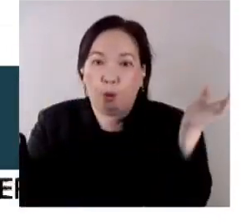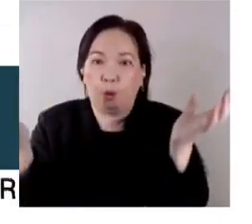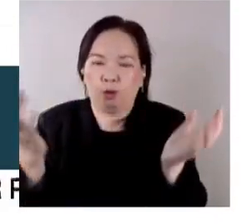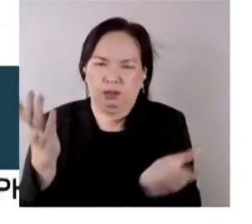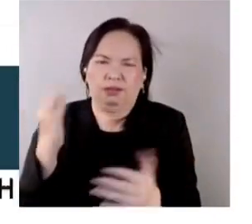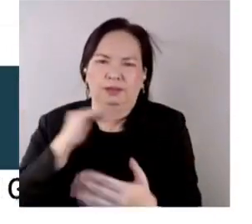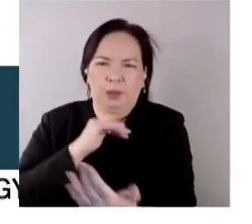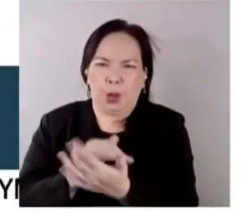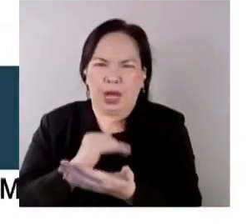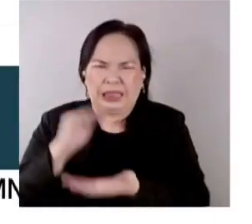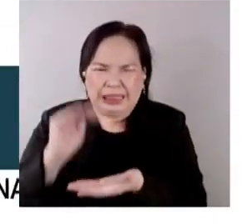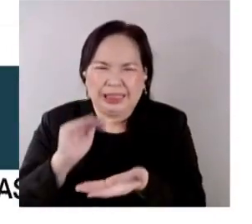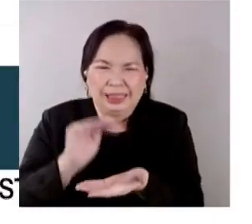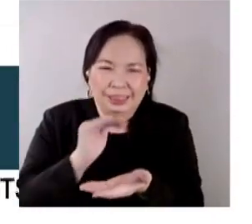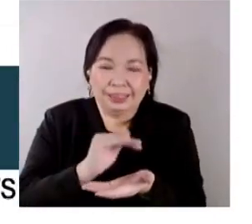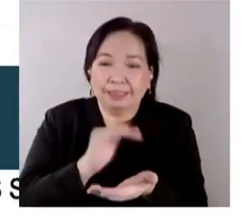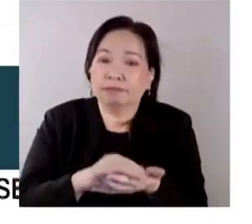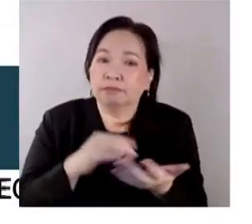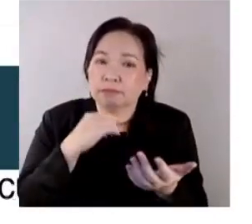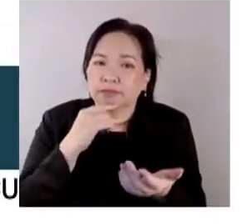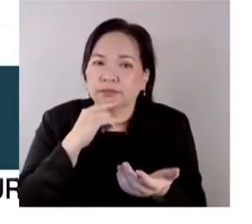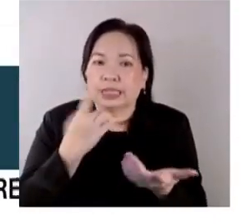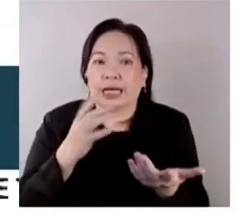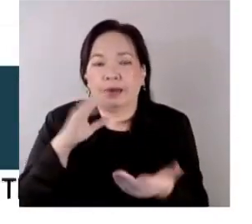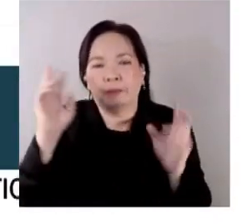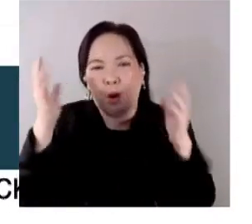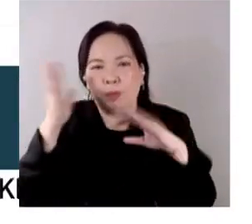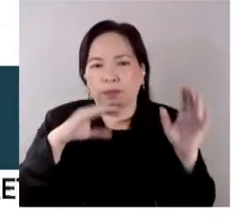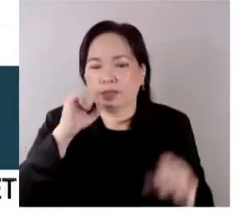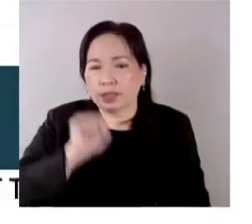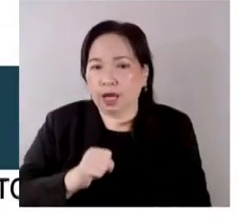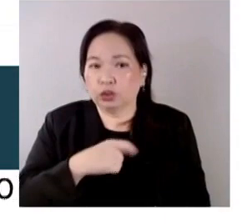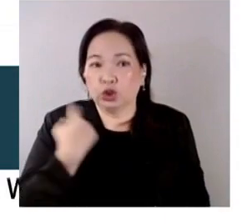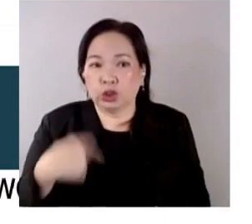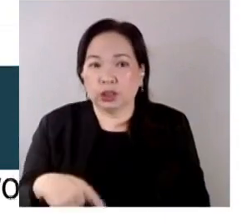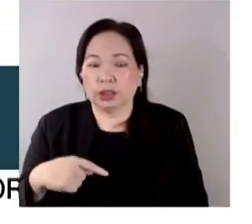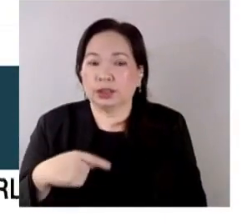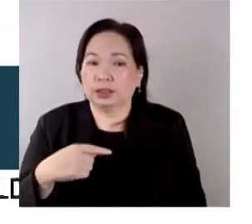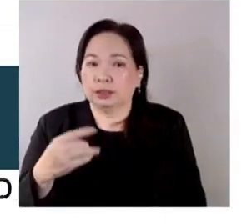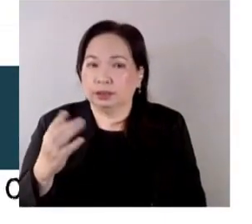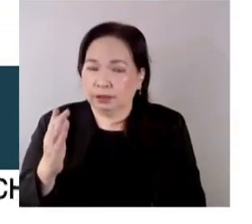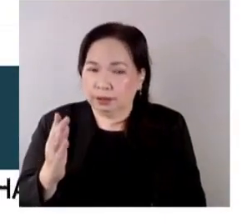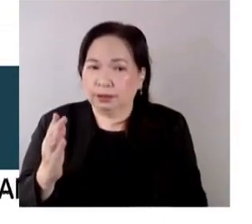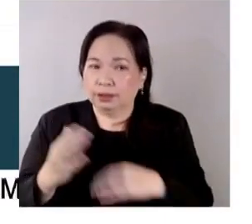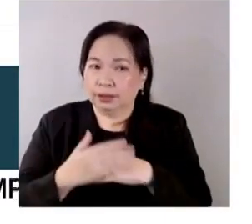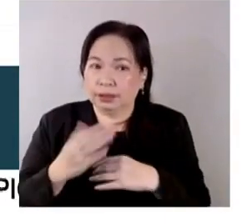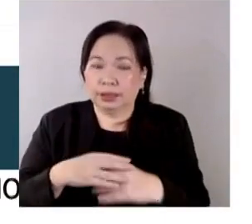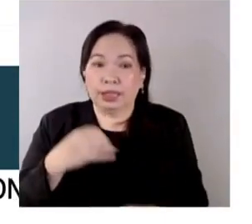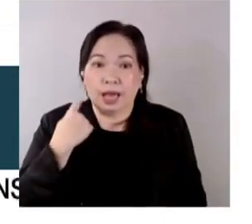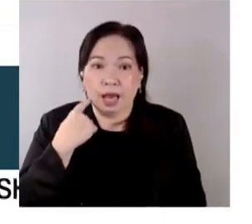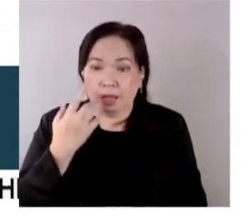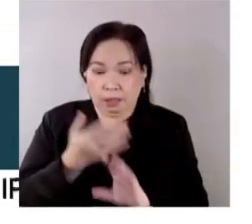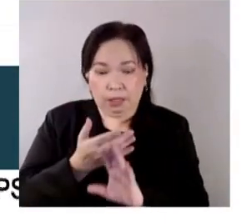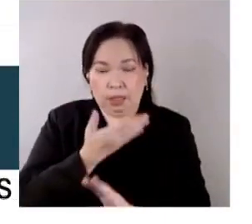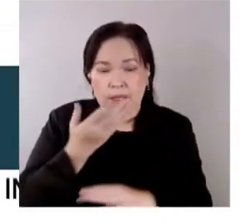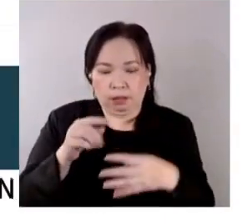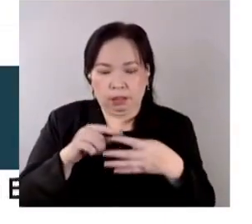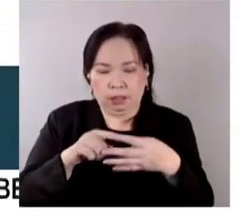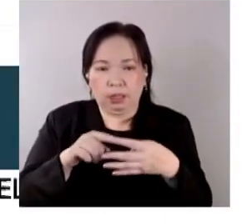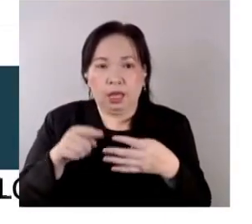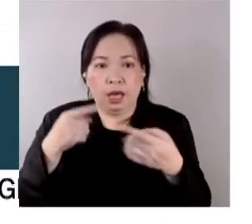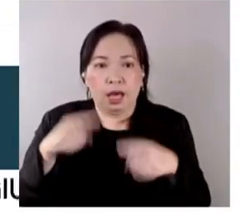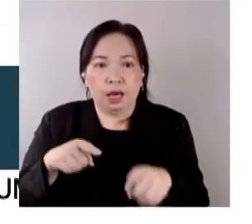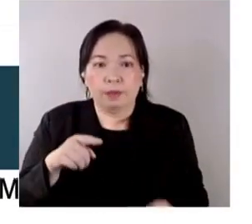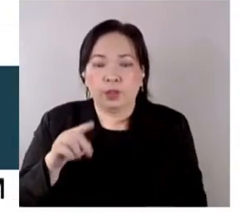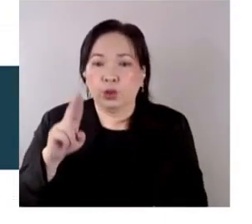what else? Senkaku, so forth and so on. Mm-hmm. You know, an incident that happened just early this month between that U.S.